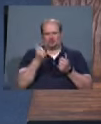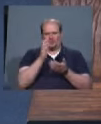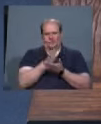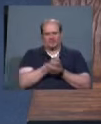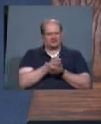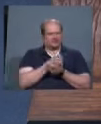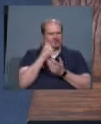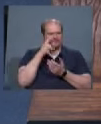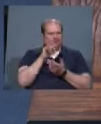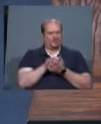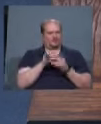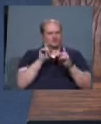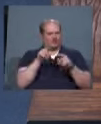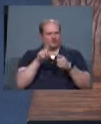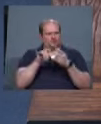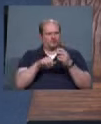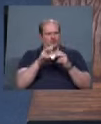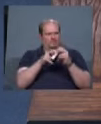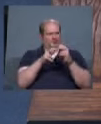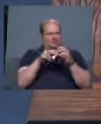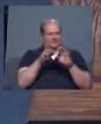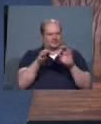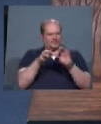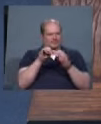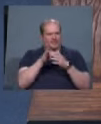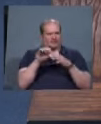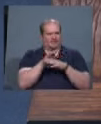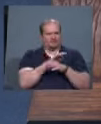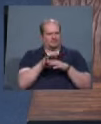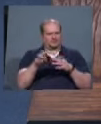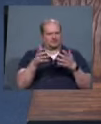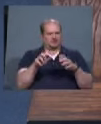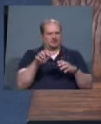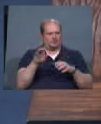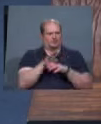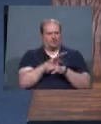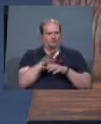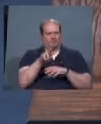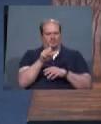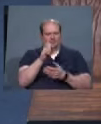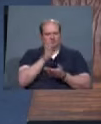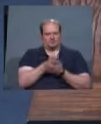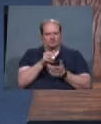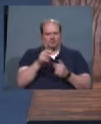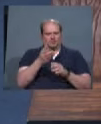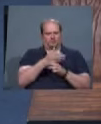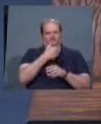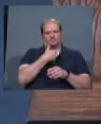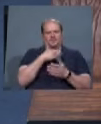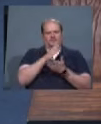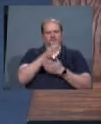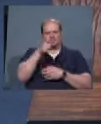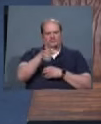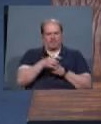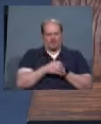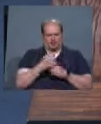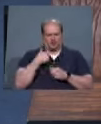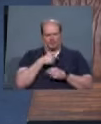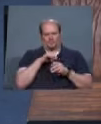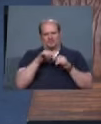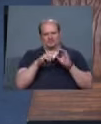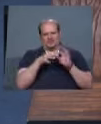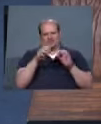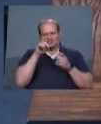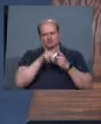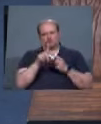stop for those who go into that building and stated that a business did not want the bus to stop when you previously had to stop there. And we stated